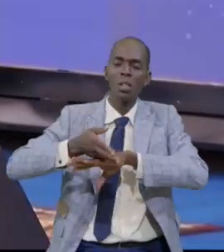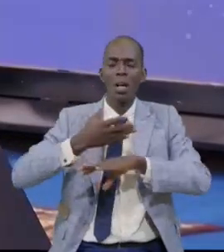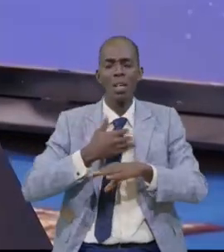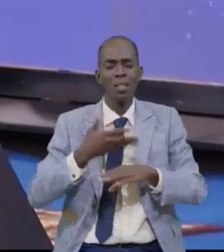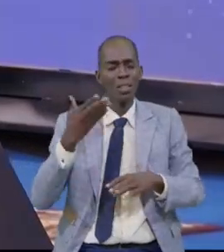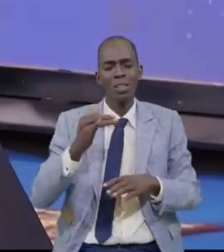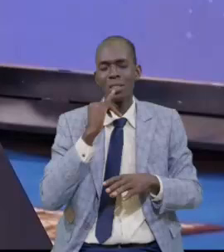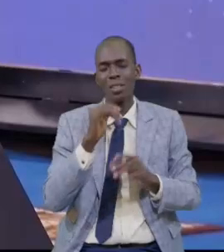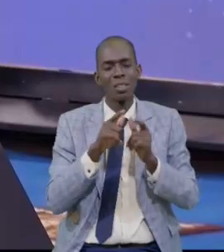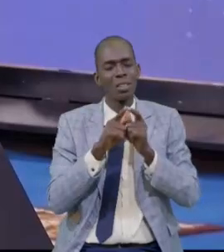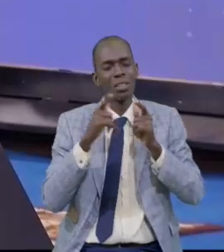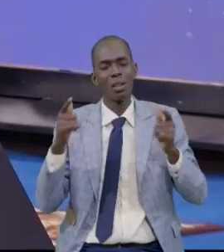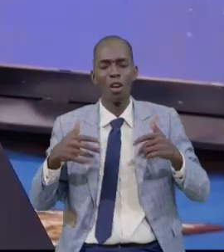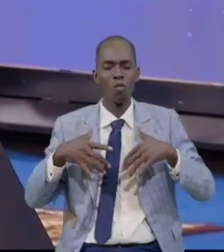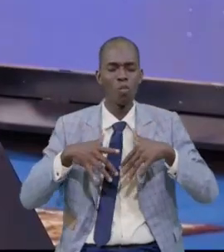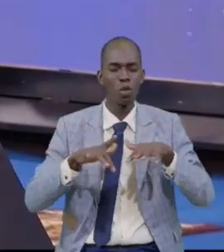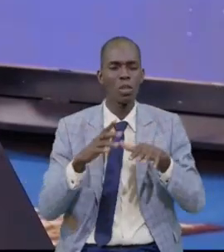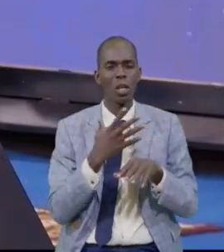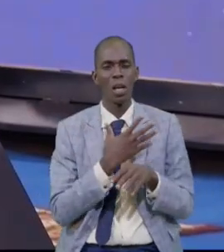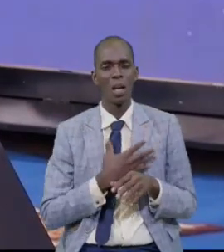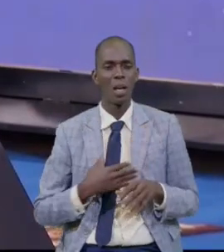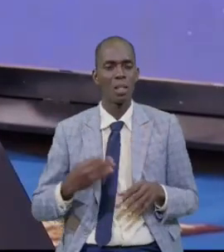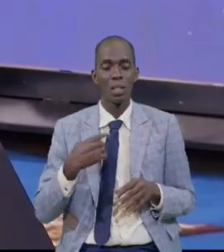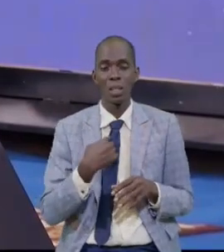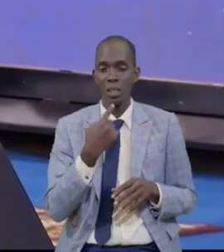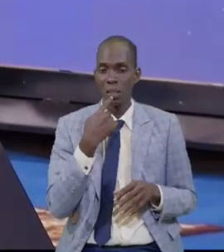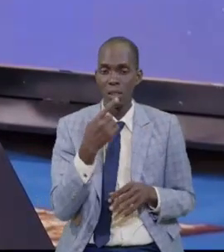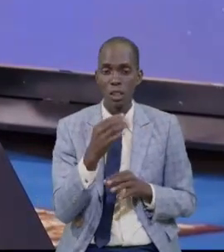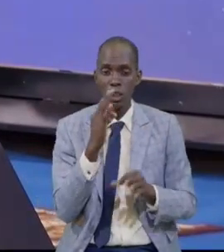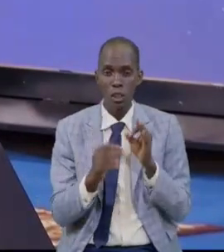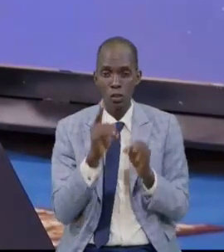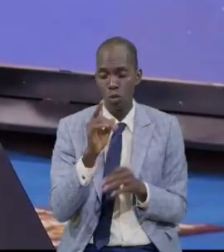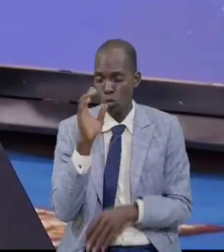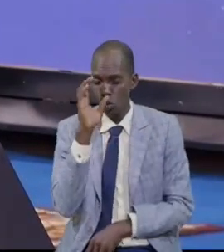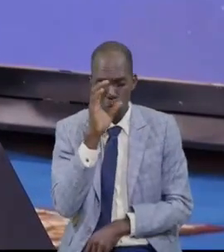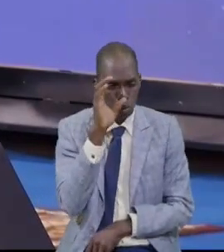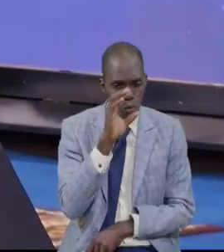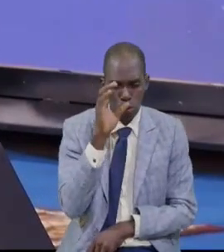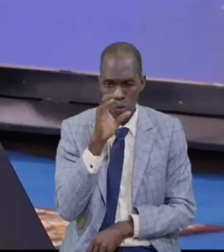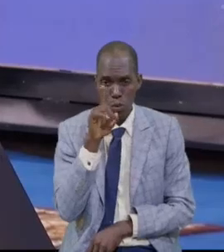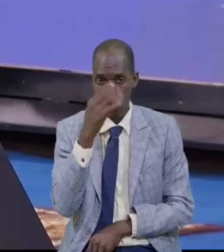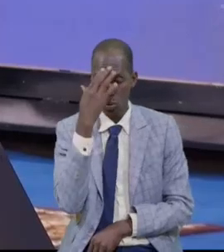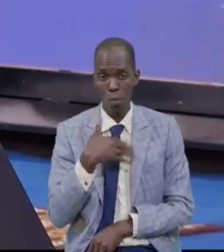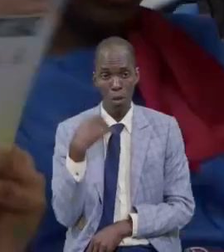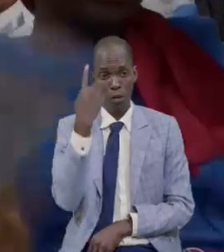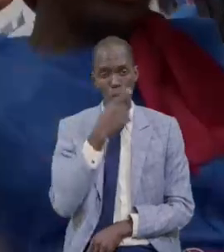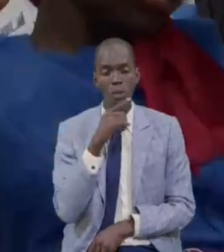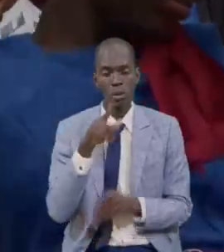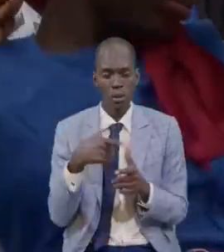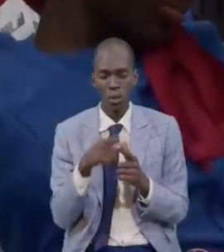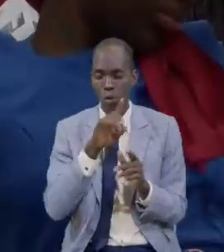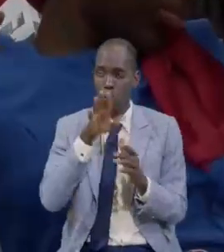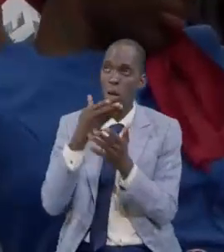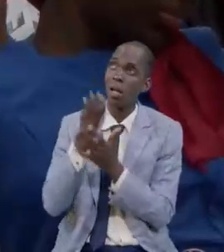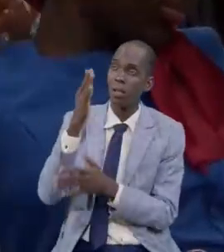host. I said, when you look very well, you know my face, look very well, you'll find me there.